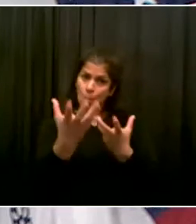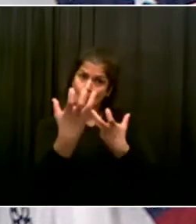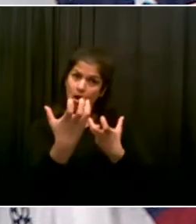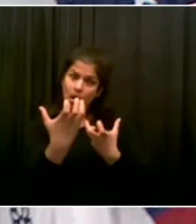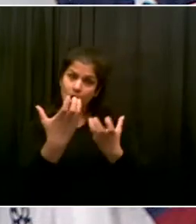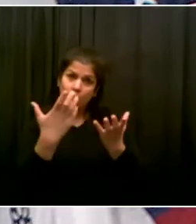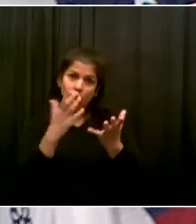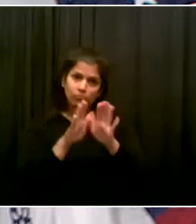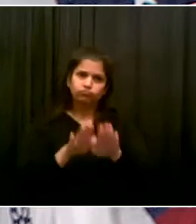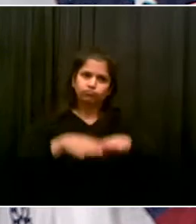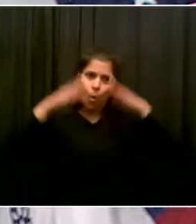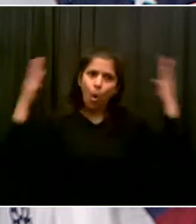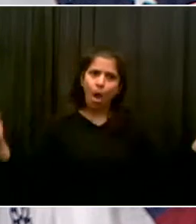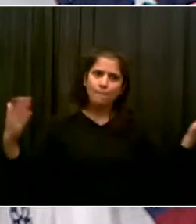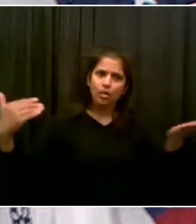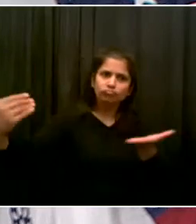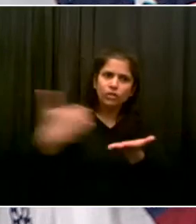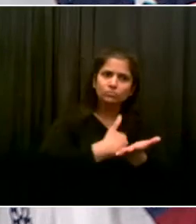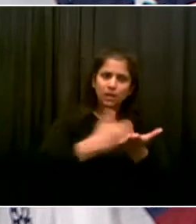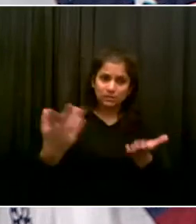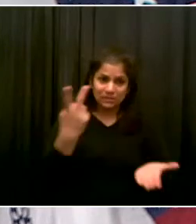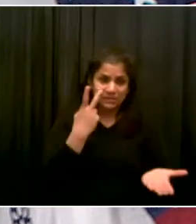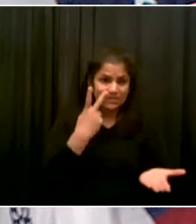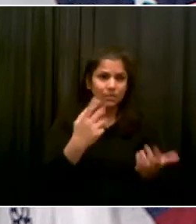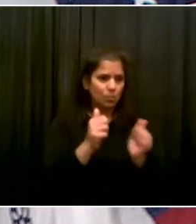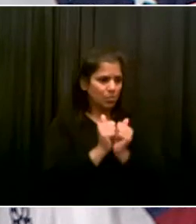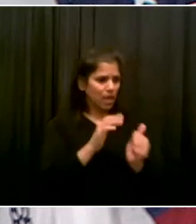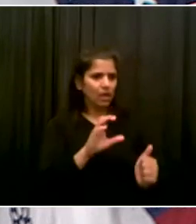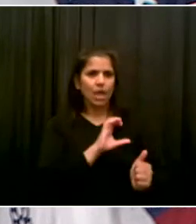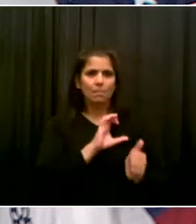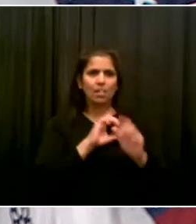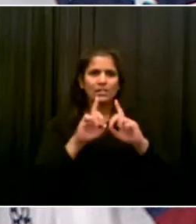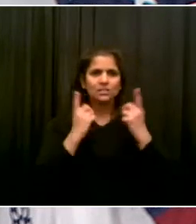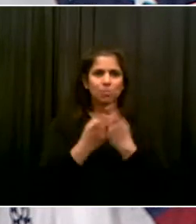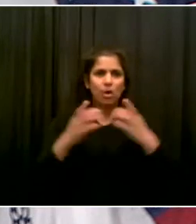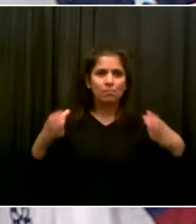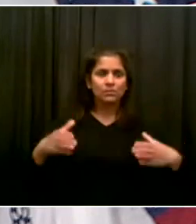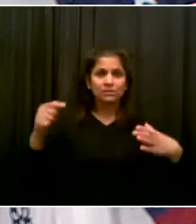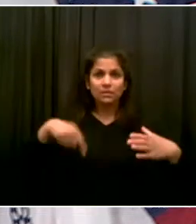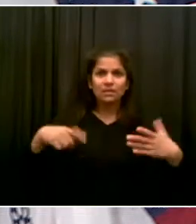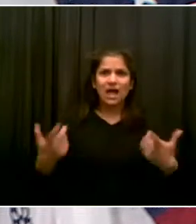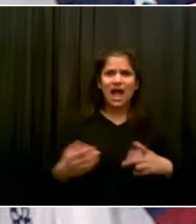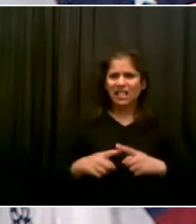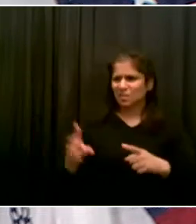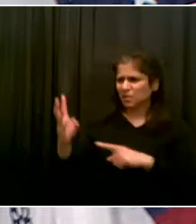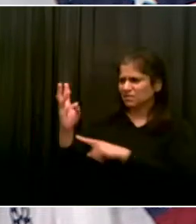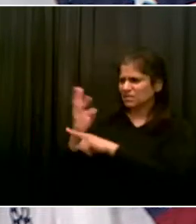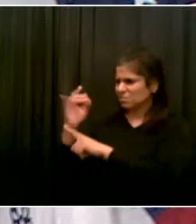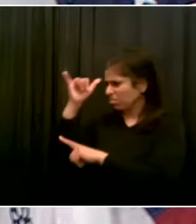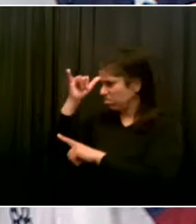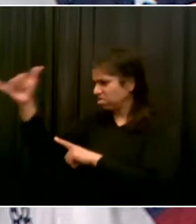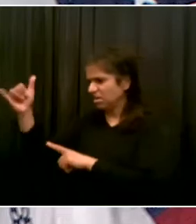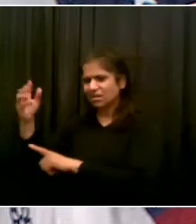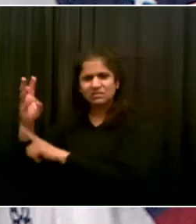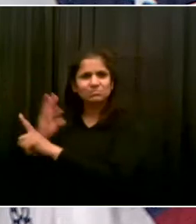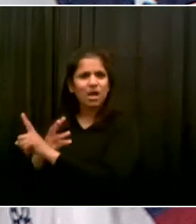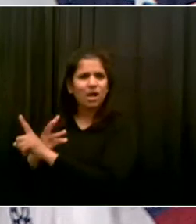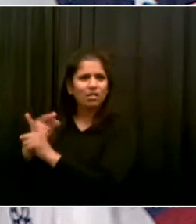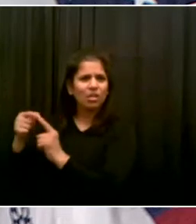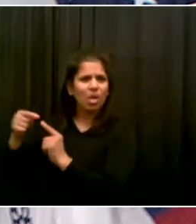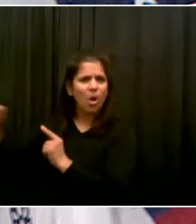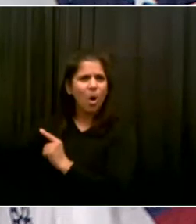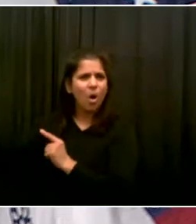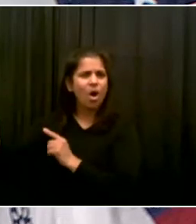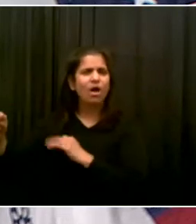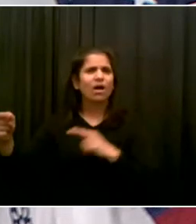the details right. Look, I want maximum transparency. We've obviously, we have a whole new reality thanks to the state legislature.